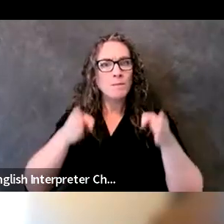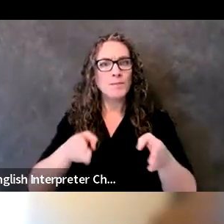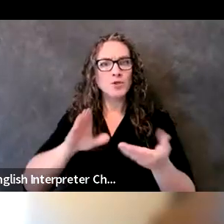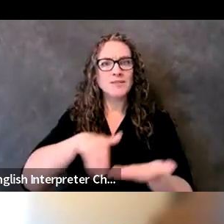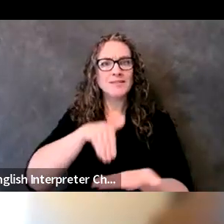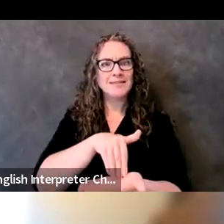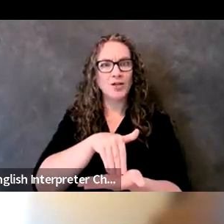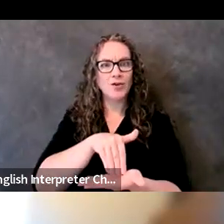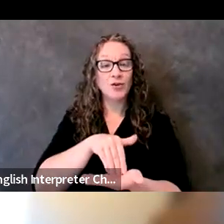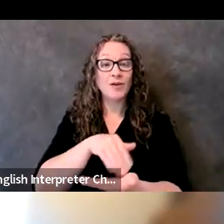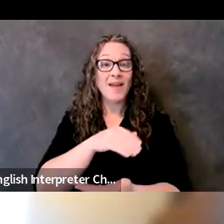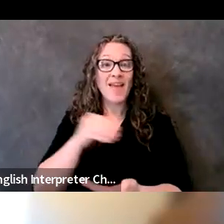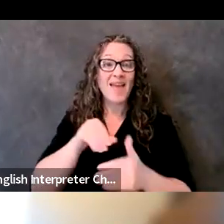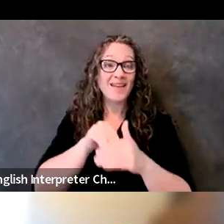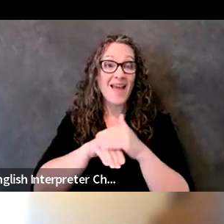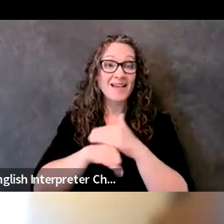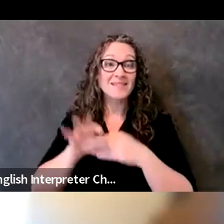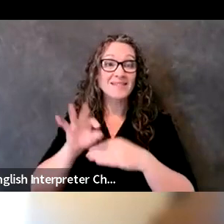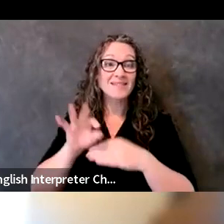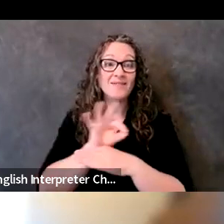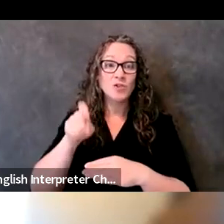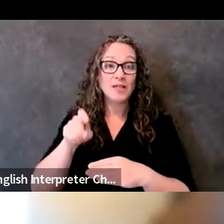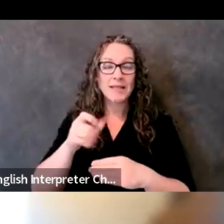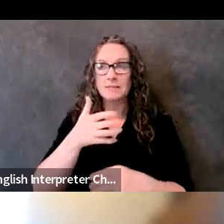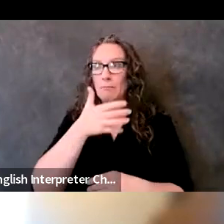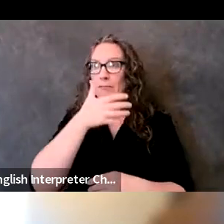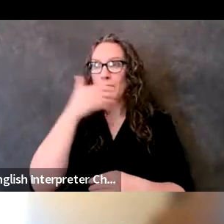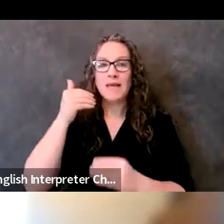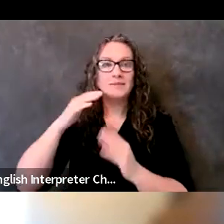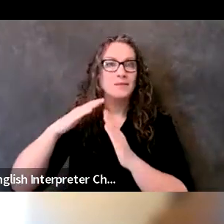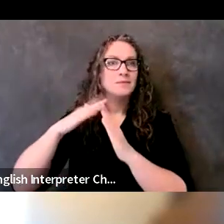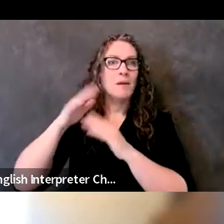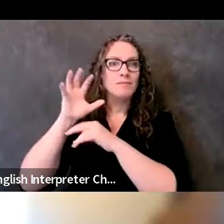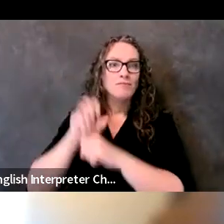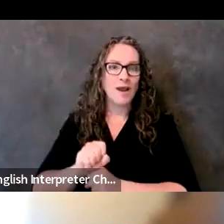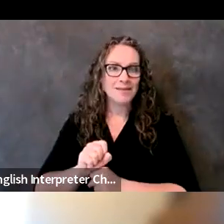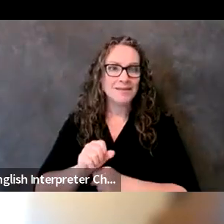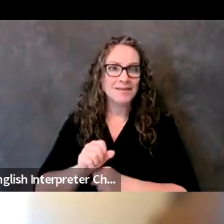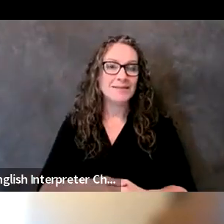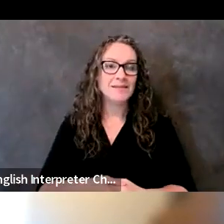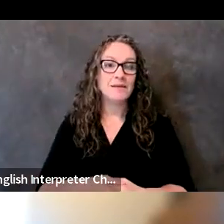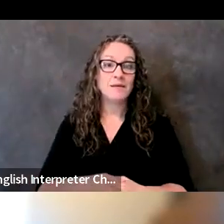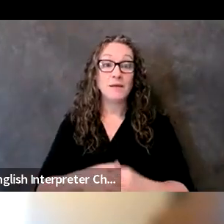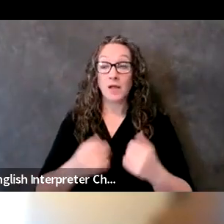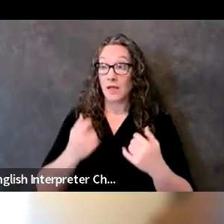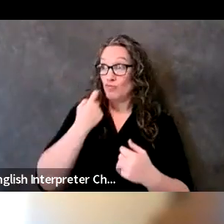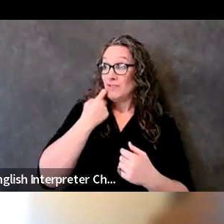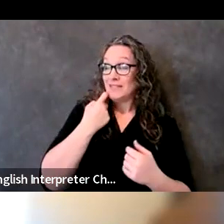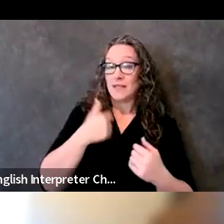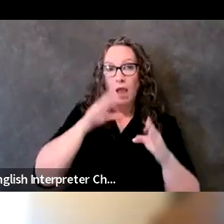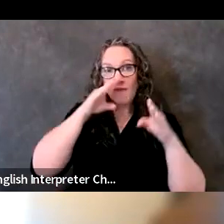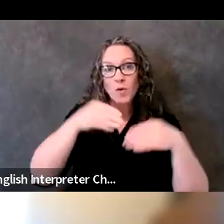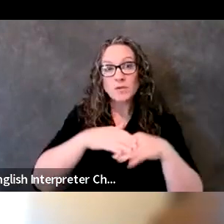functional needs, best and promising practices. So I focus on a lot lately on cognitive and